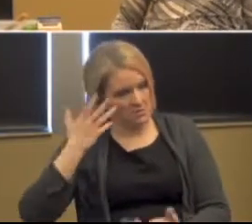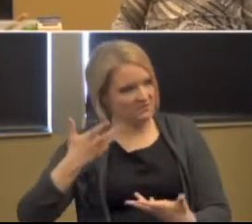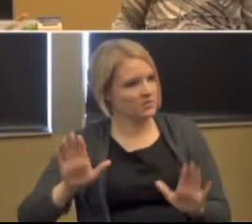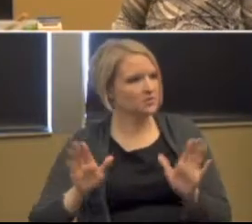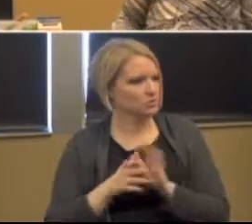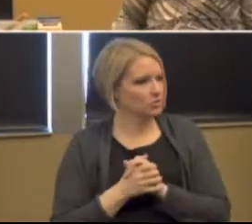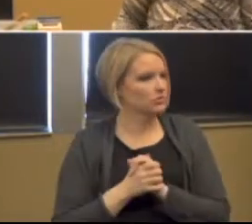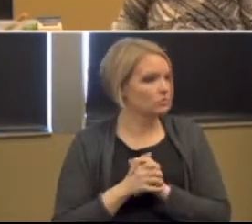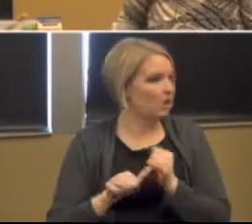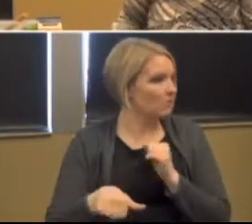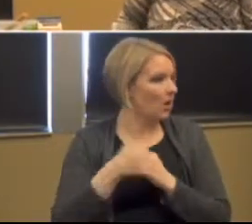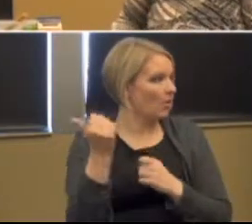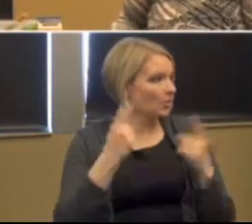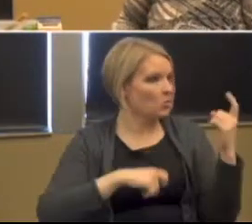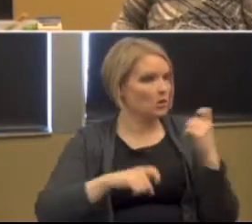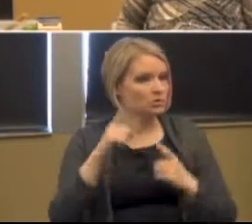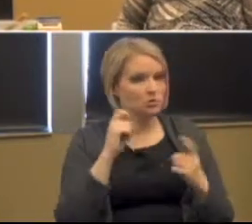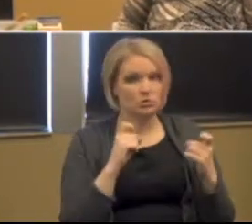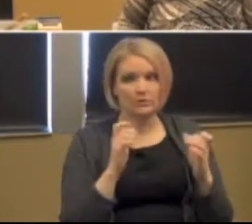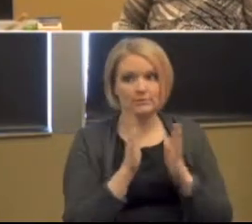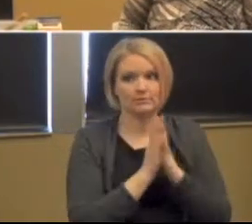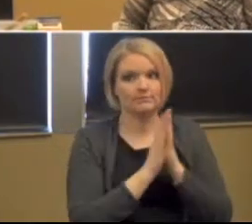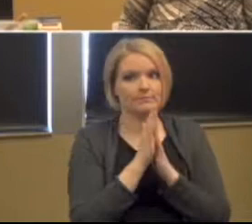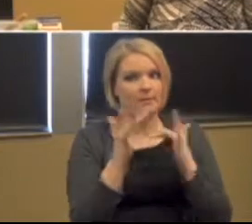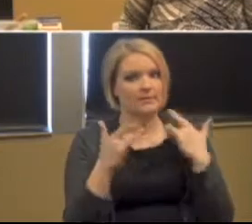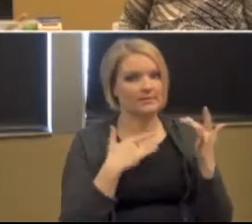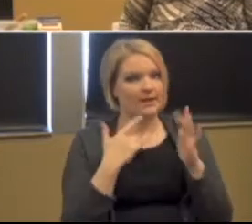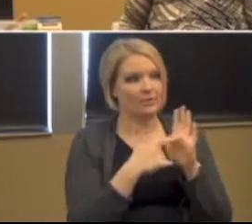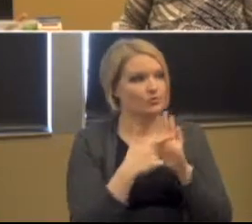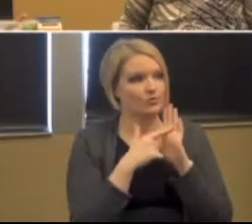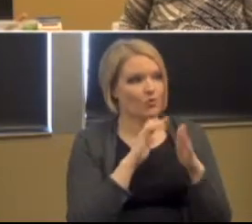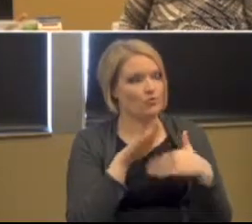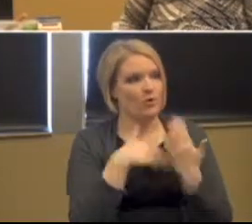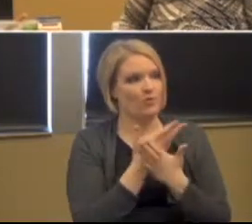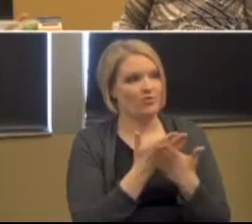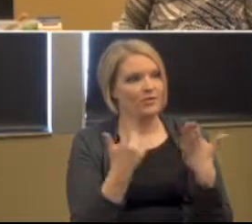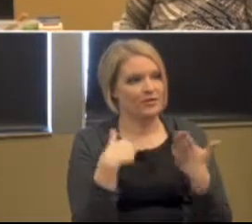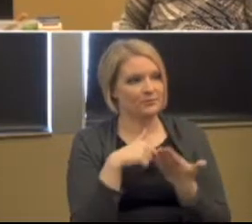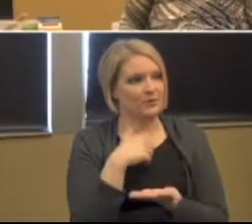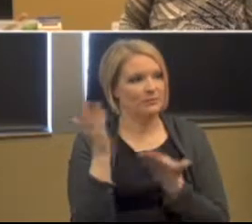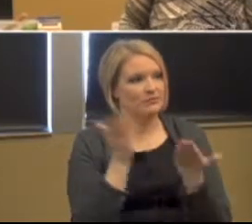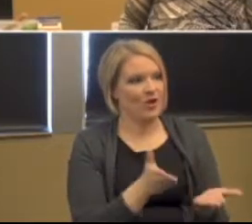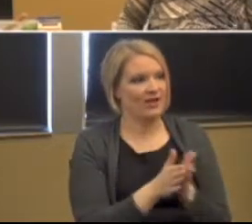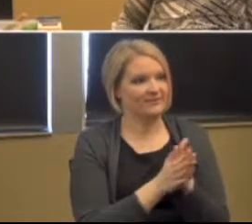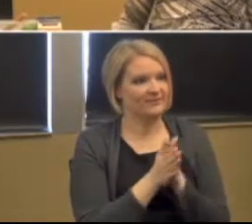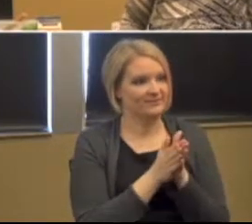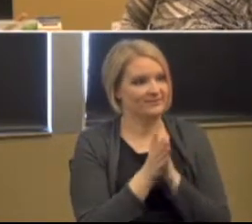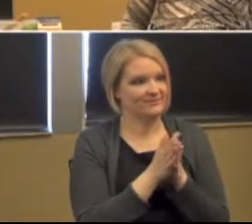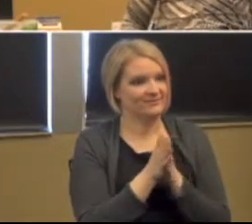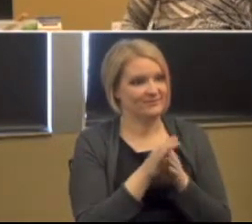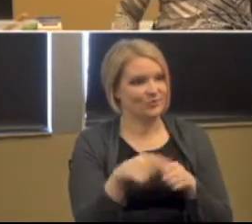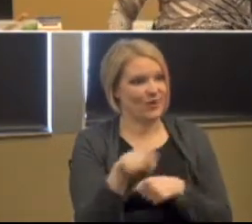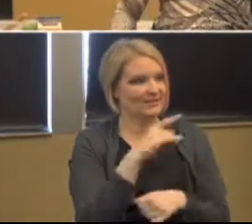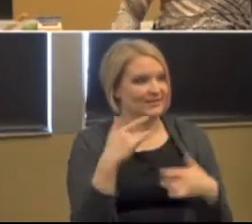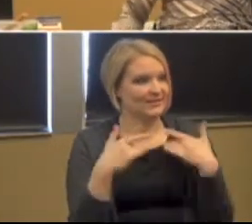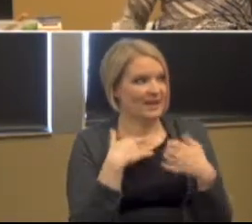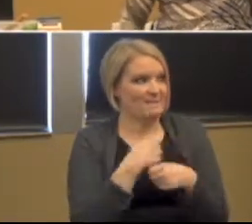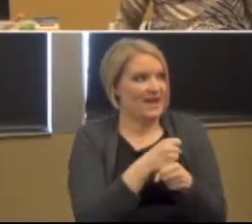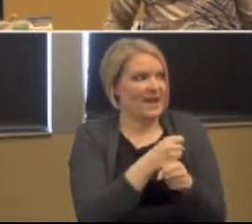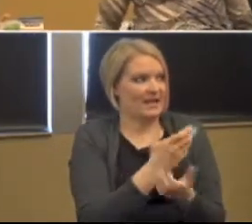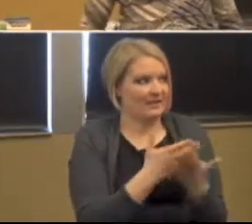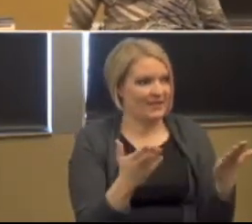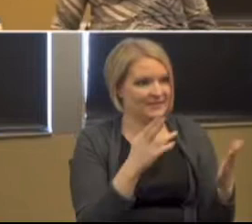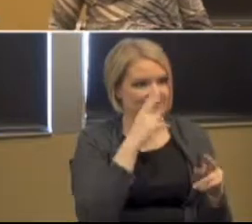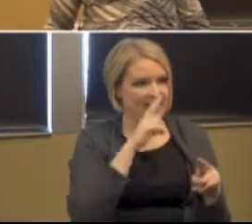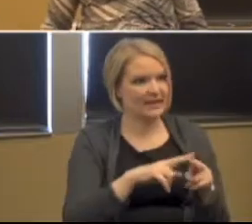any other questions? I can't wait to show you all the stuff we brought. I hope you're excited to make stuff. It's fun.